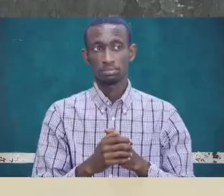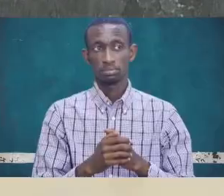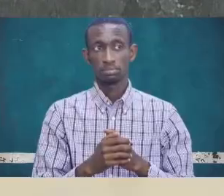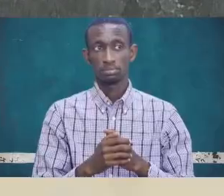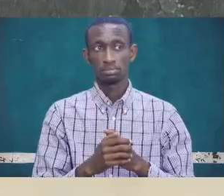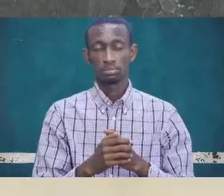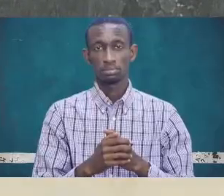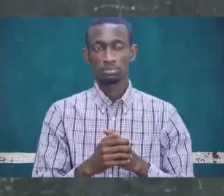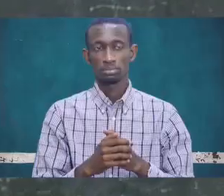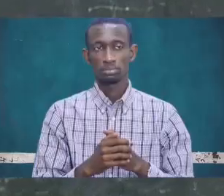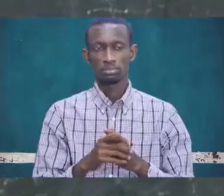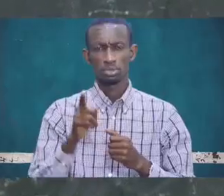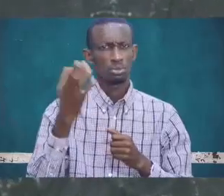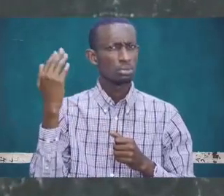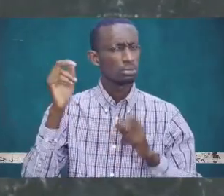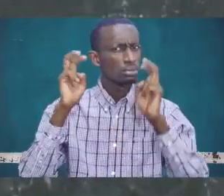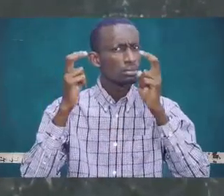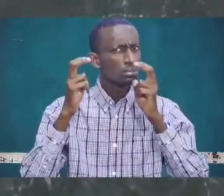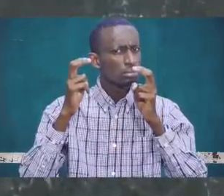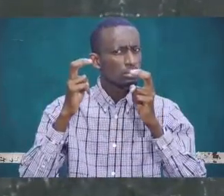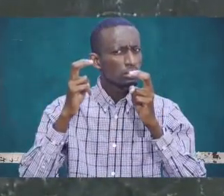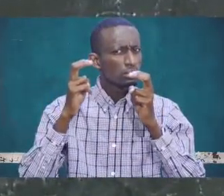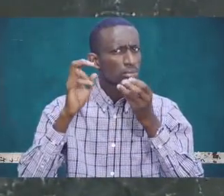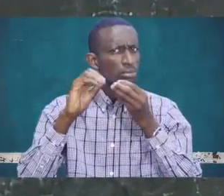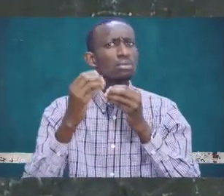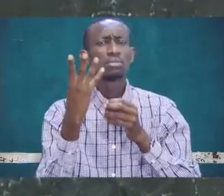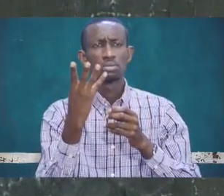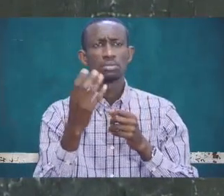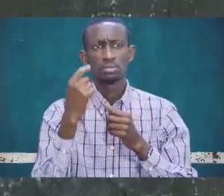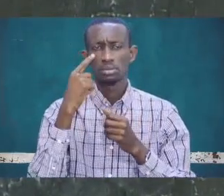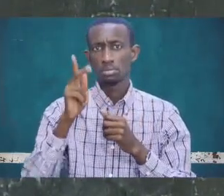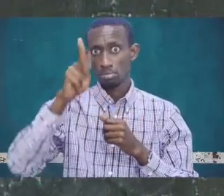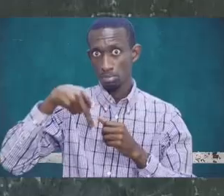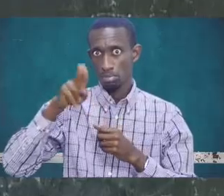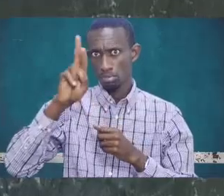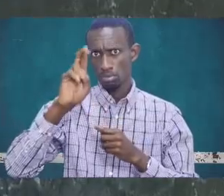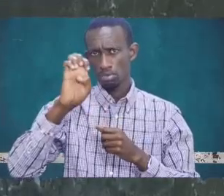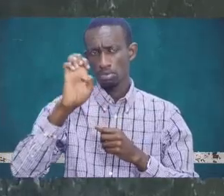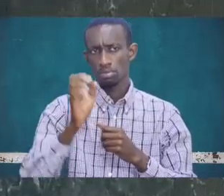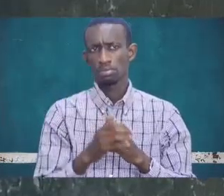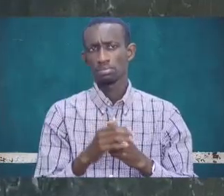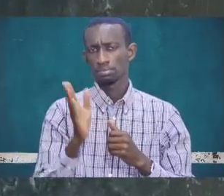That was Unit 4. We looked at the pure